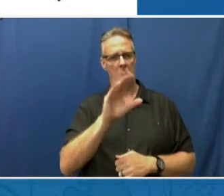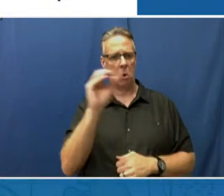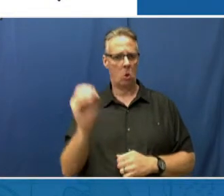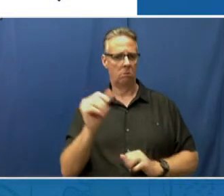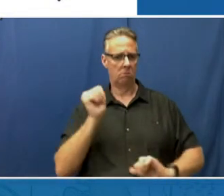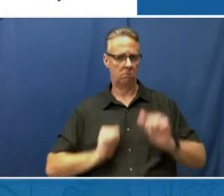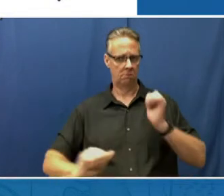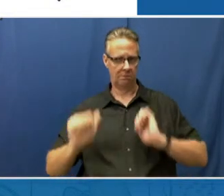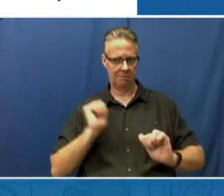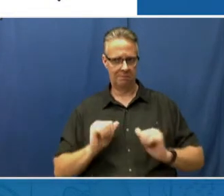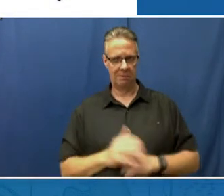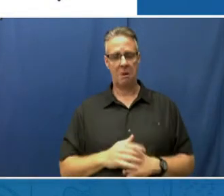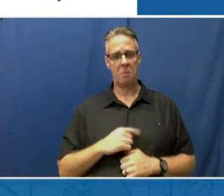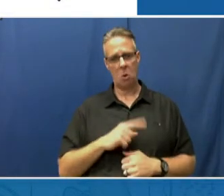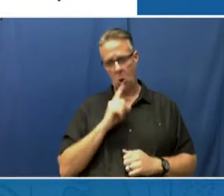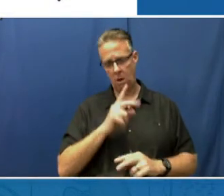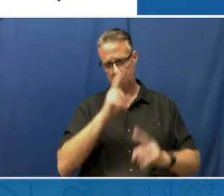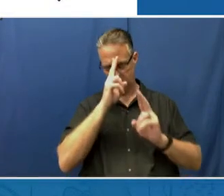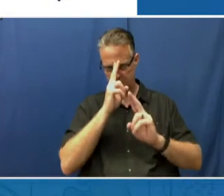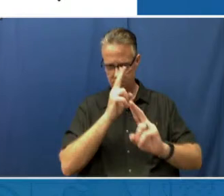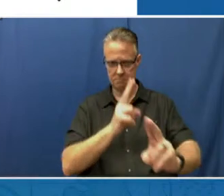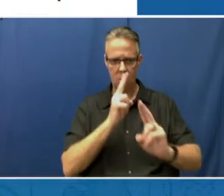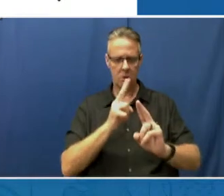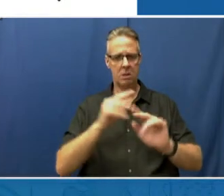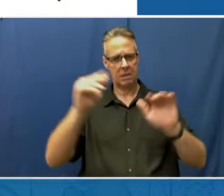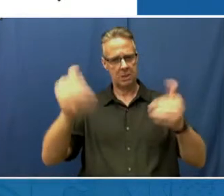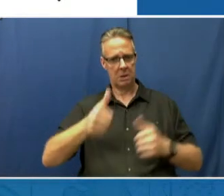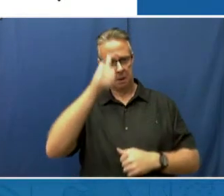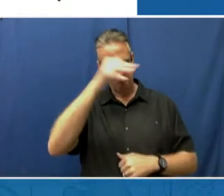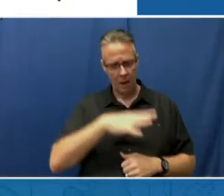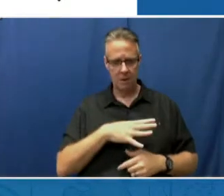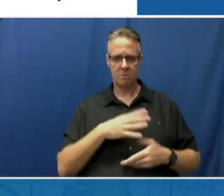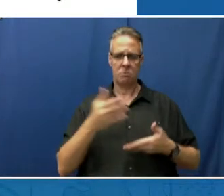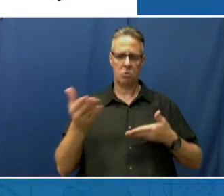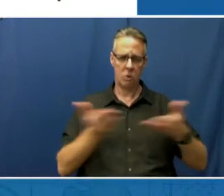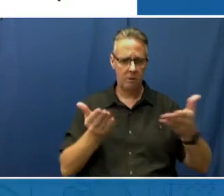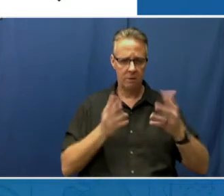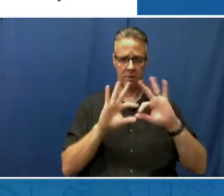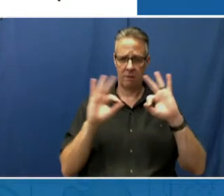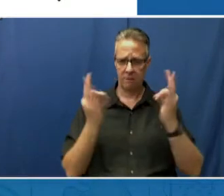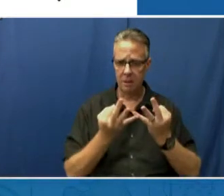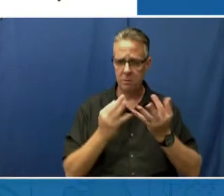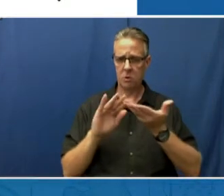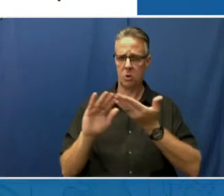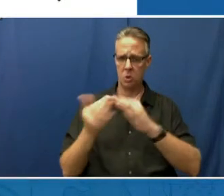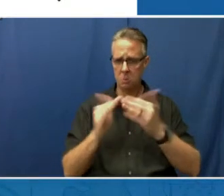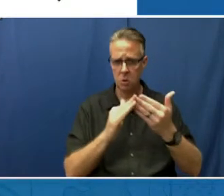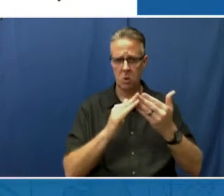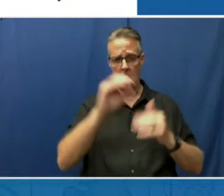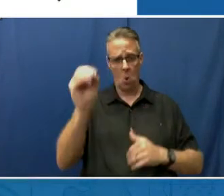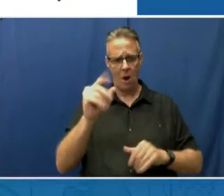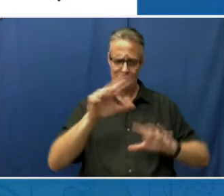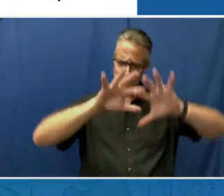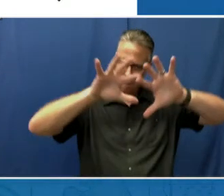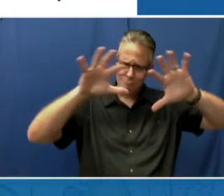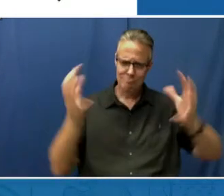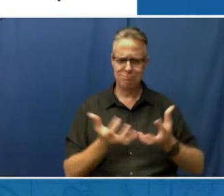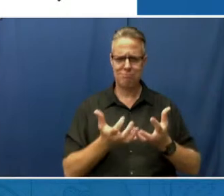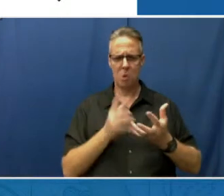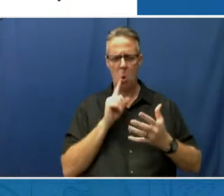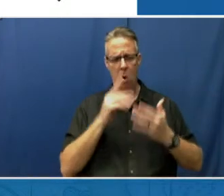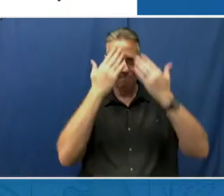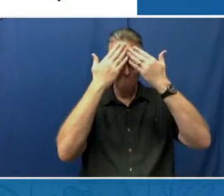is my honor to introduce the man of service in his family, community, Oregon, and the world. With an open heart,